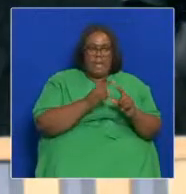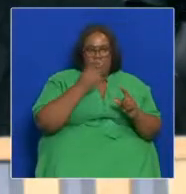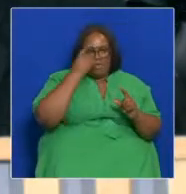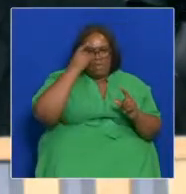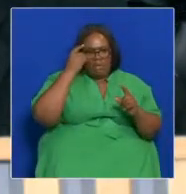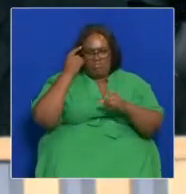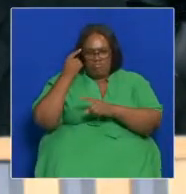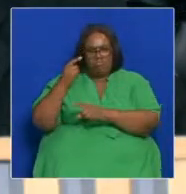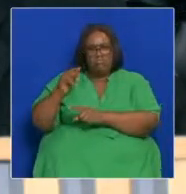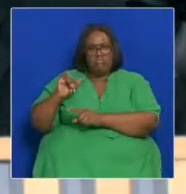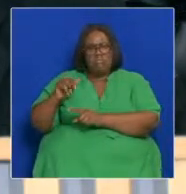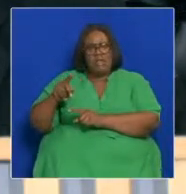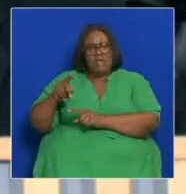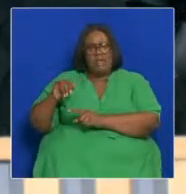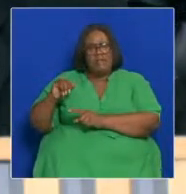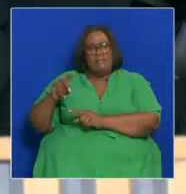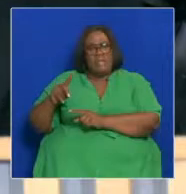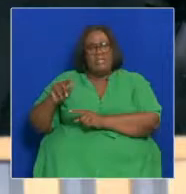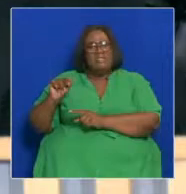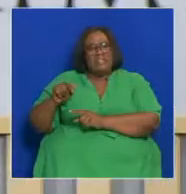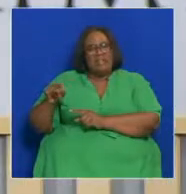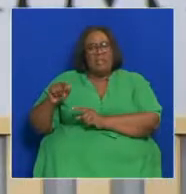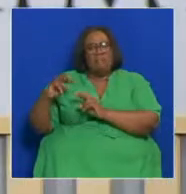What makes it fall within the mandate?